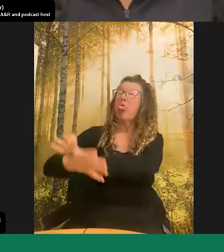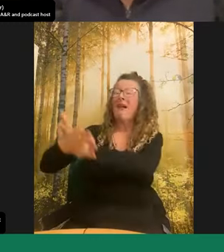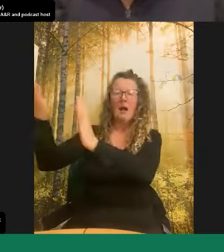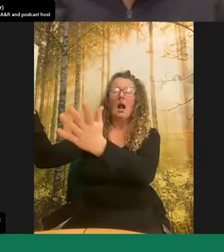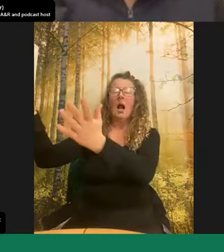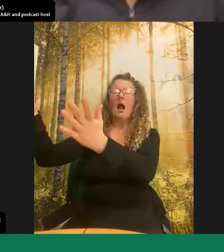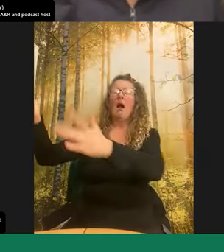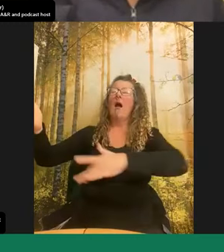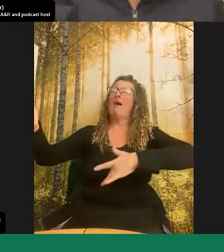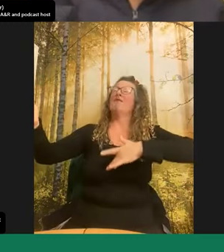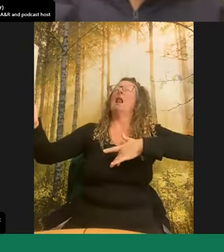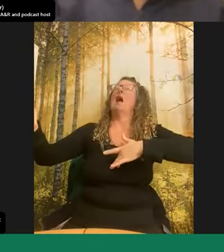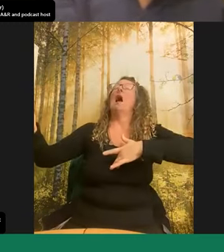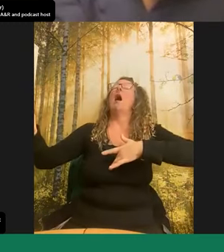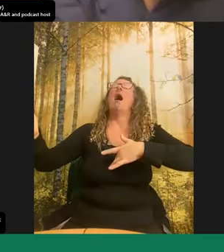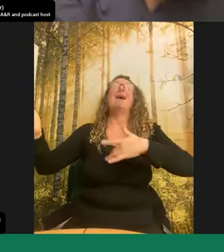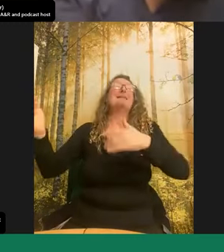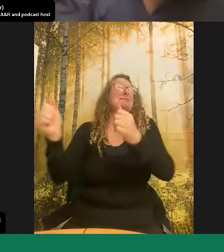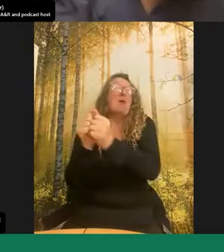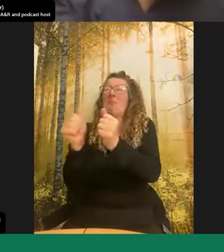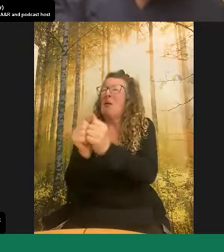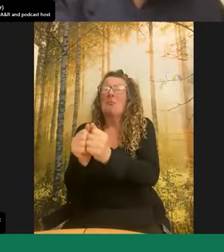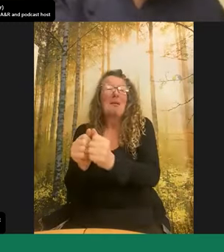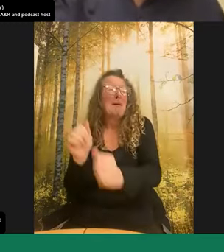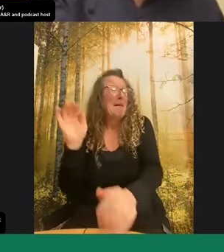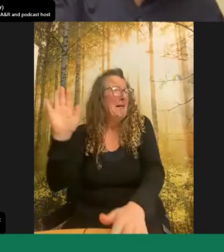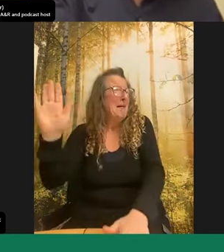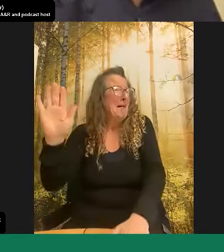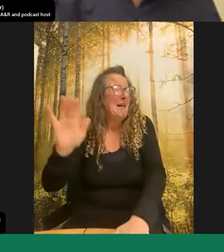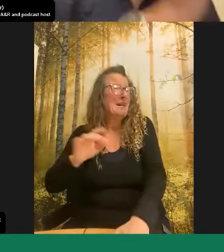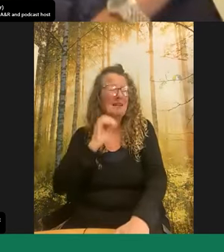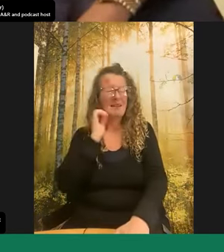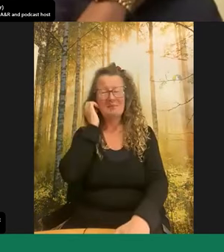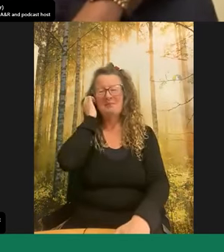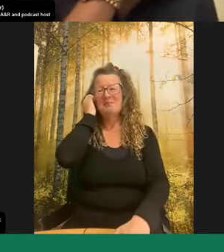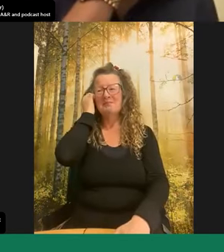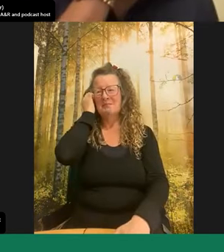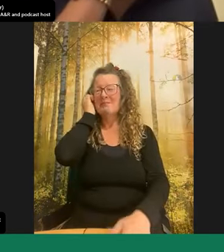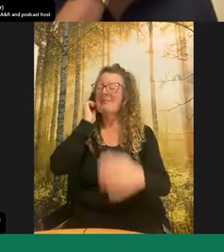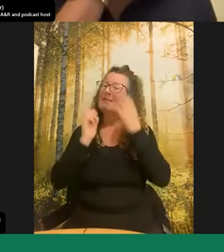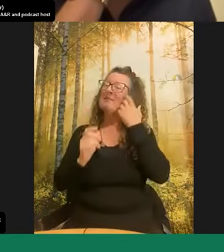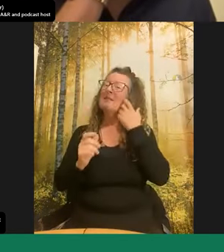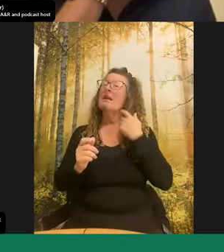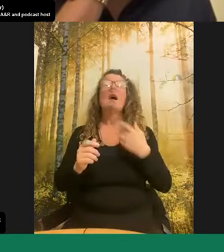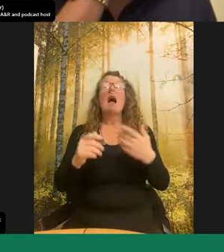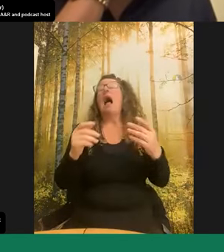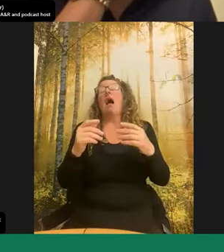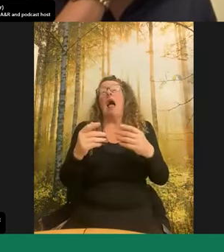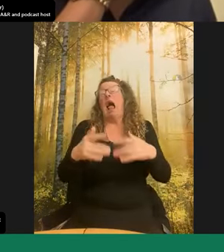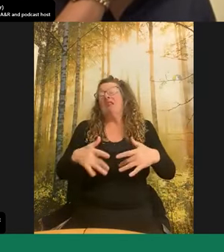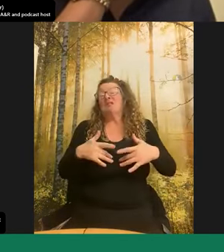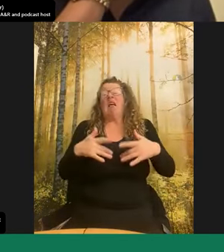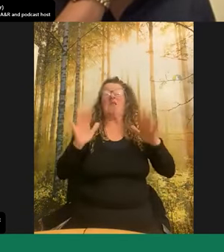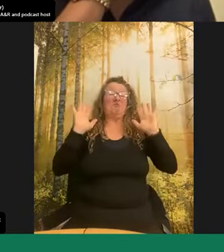be particularly inappropriate. But you know, there's lots of ways to read those posters, and so they're just put all together on the back